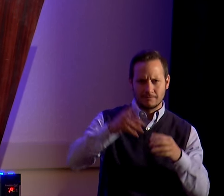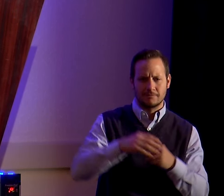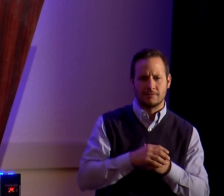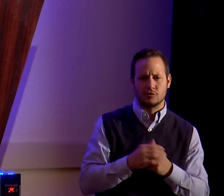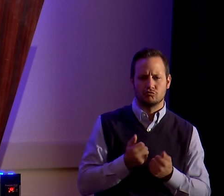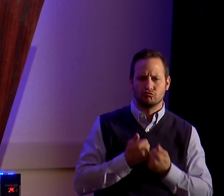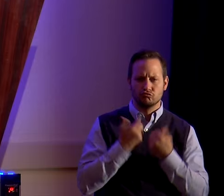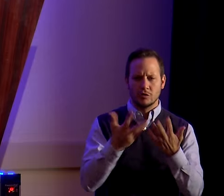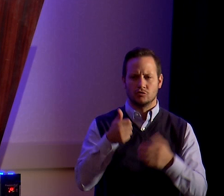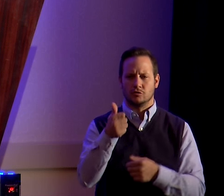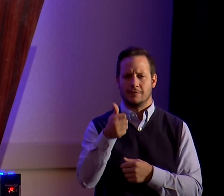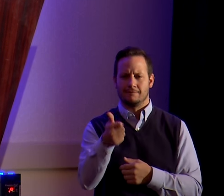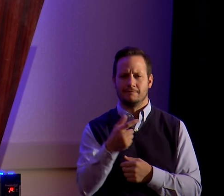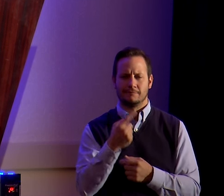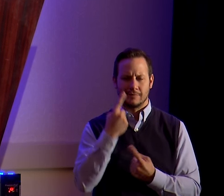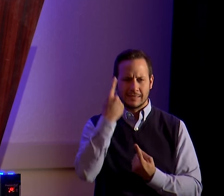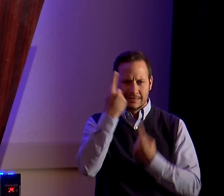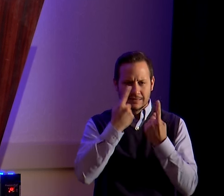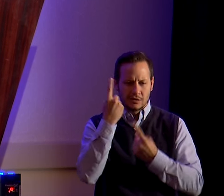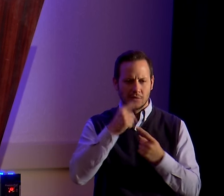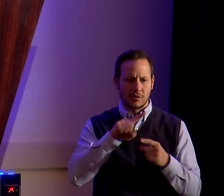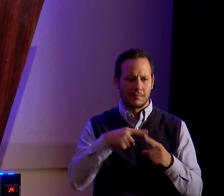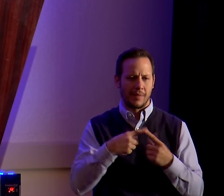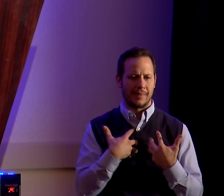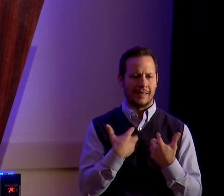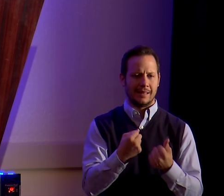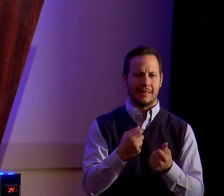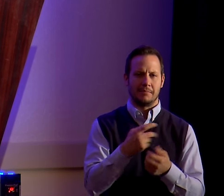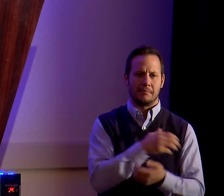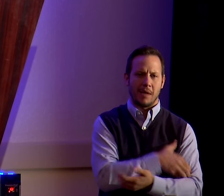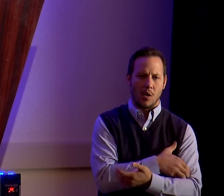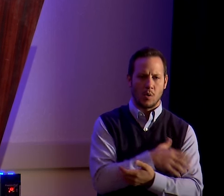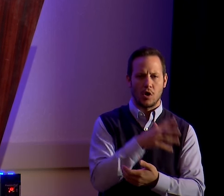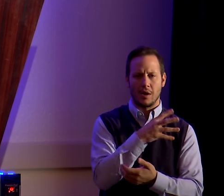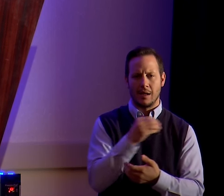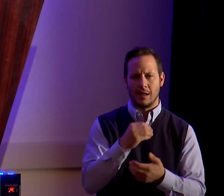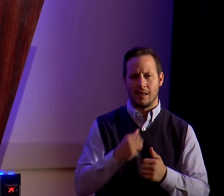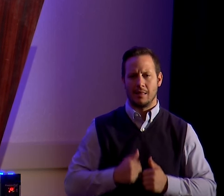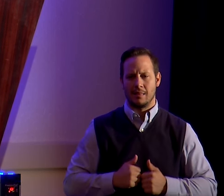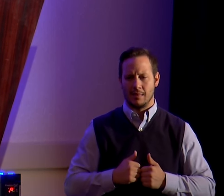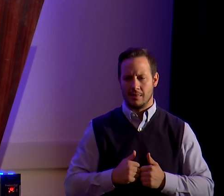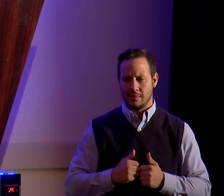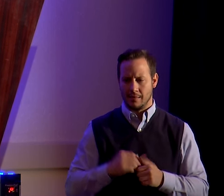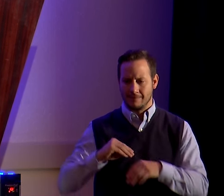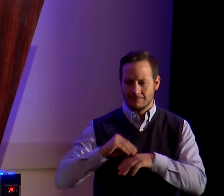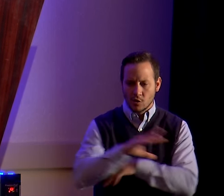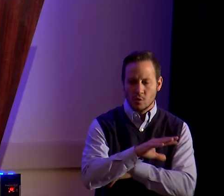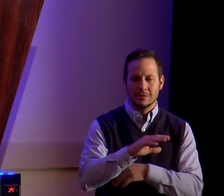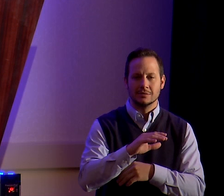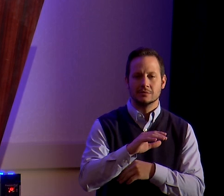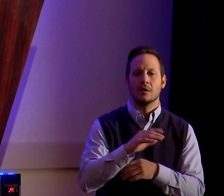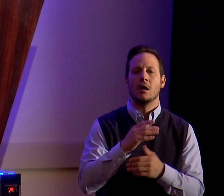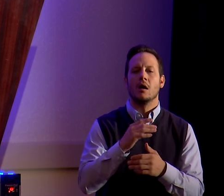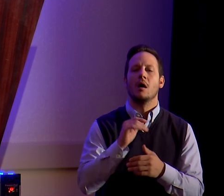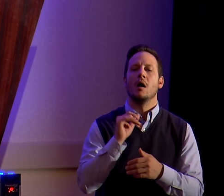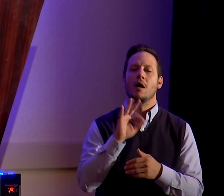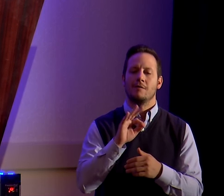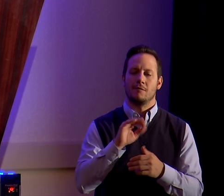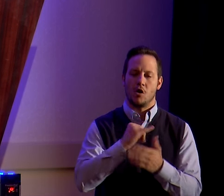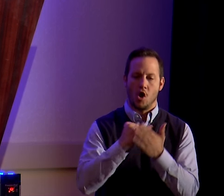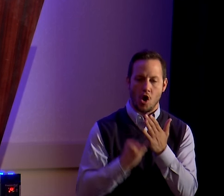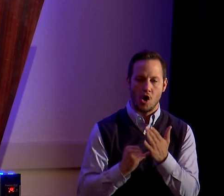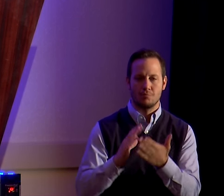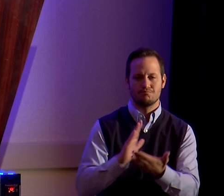yourself. Consider the healing power and life-affirming influence of art, music, and reading great